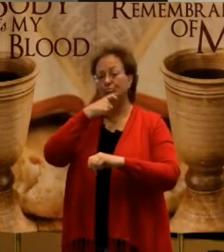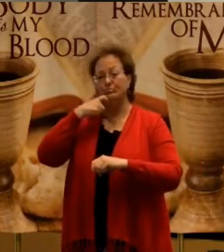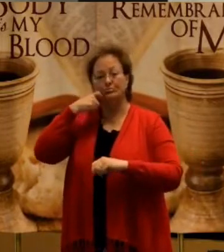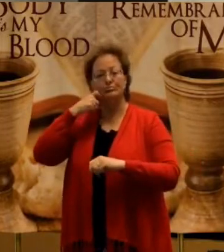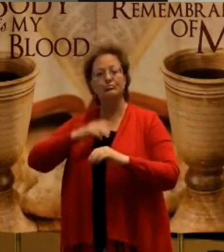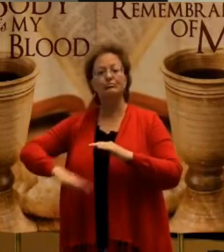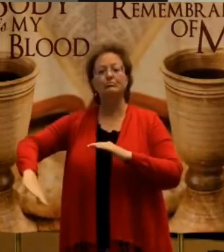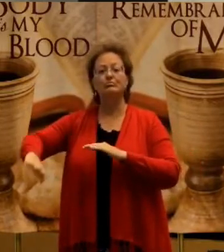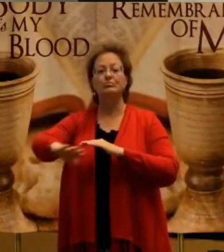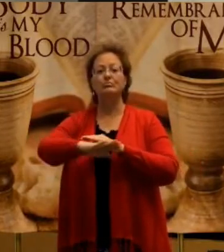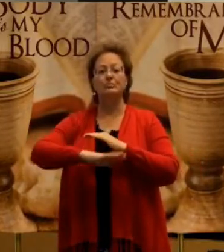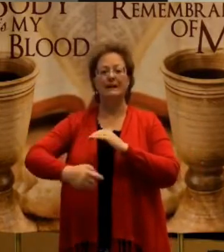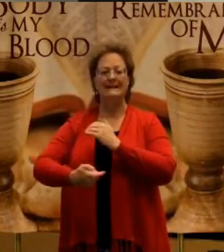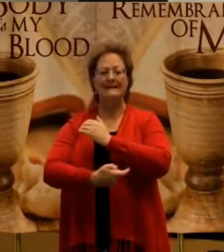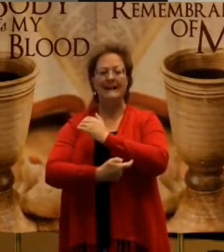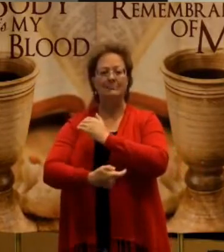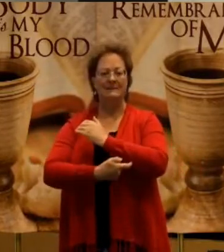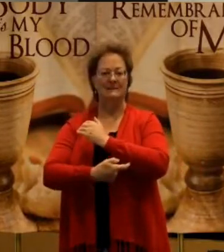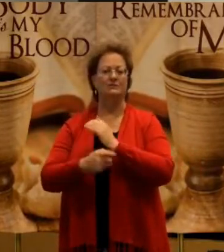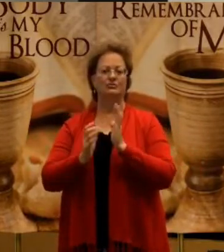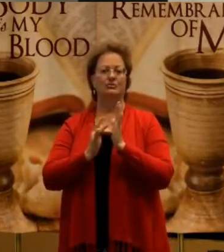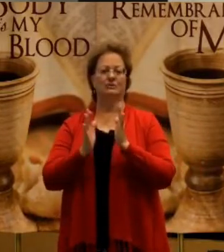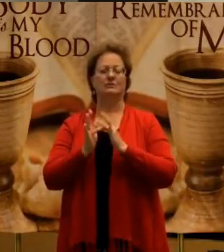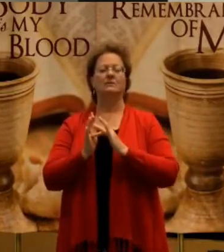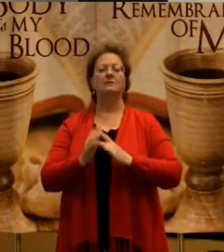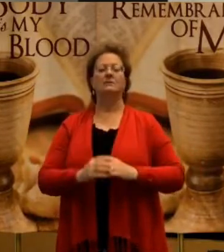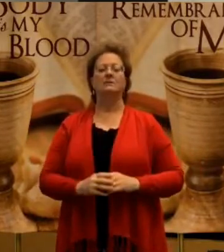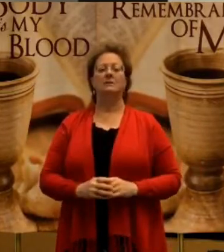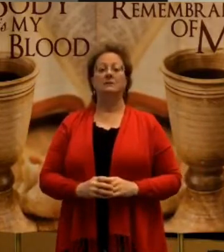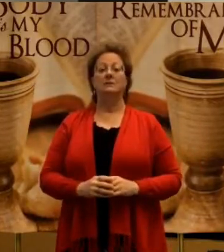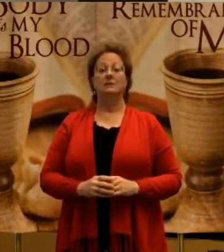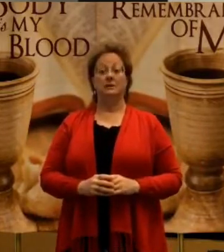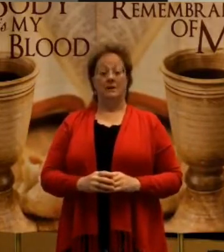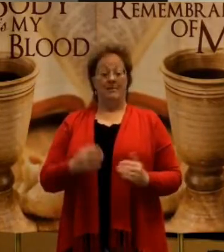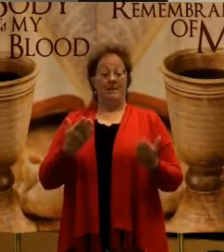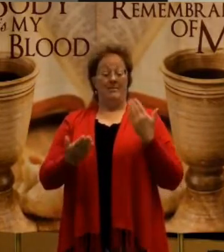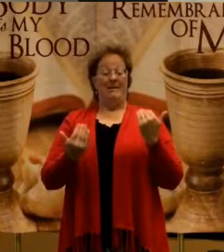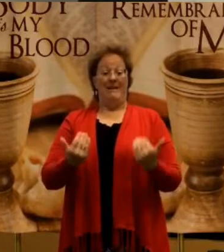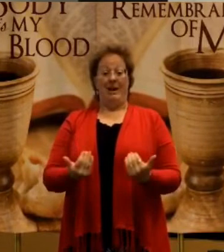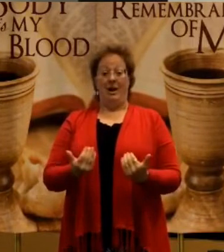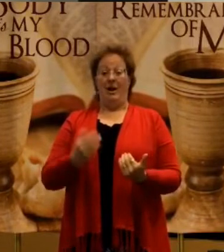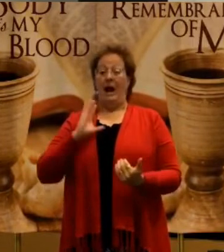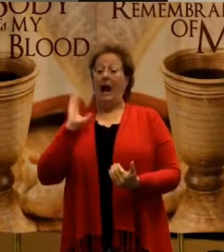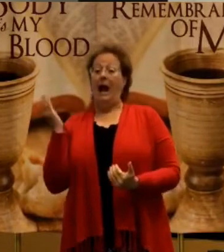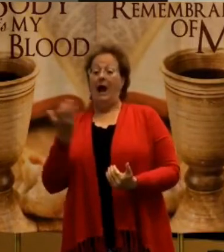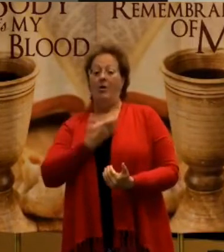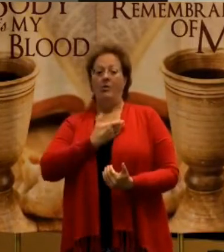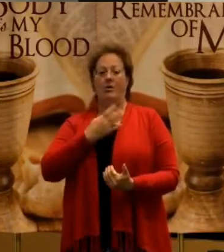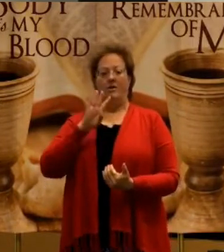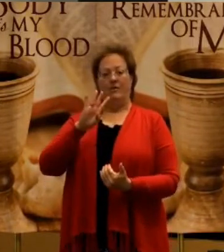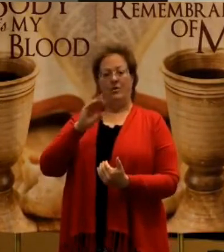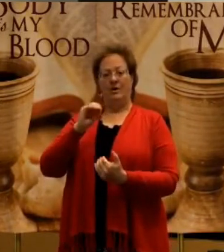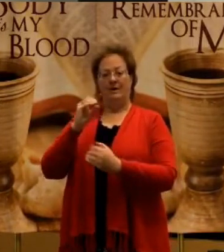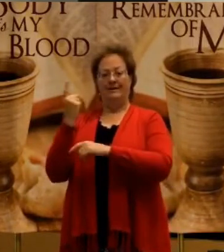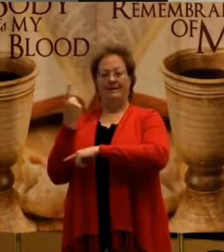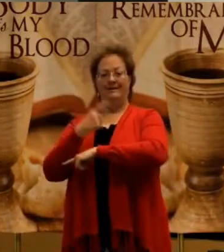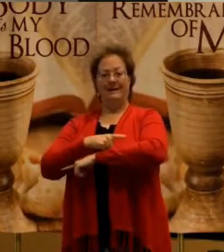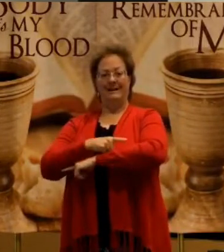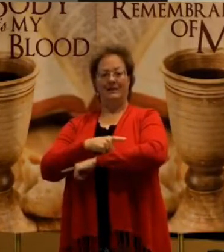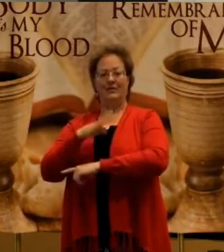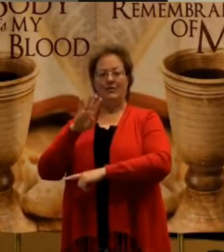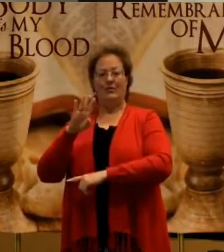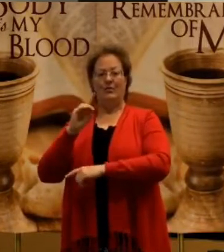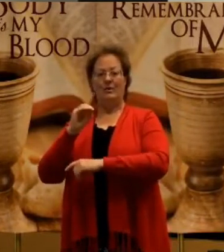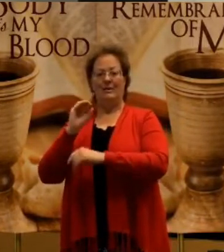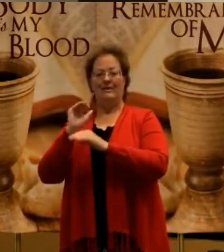40 days and 40 nights to see if we will trust and obey God. Well, as you heard in the account today